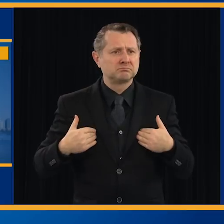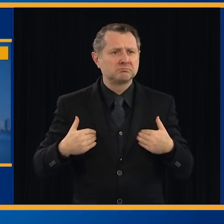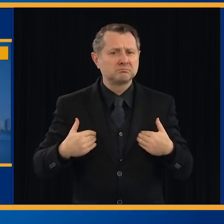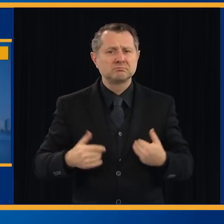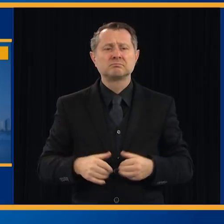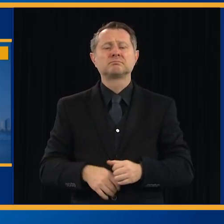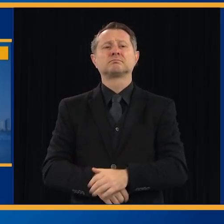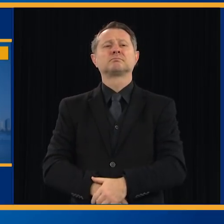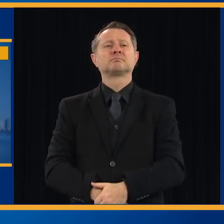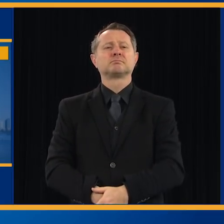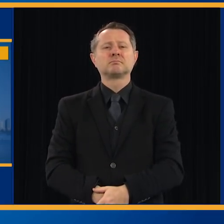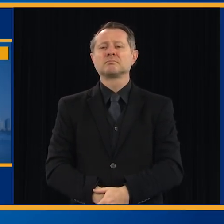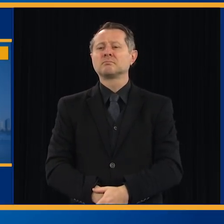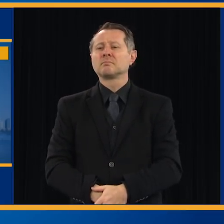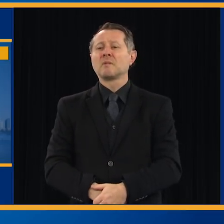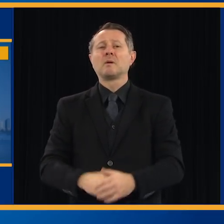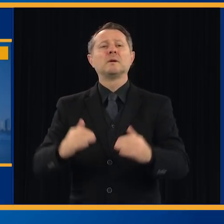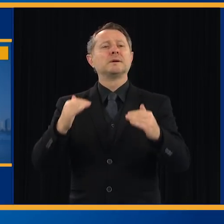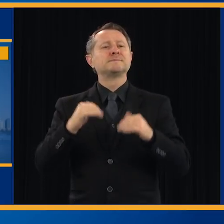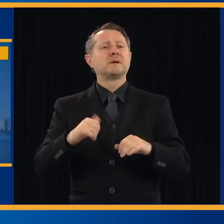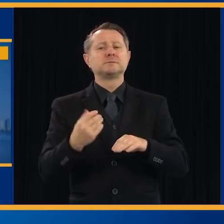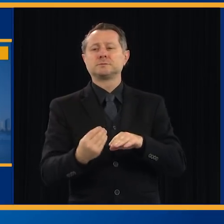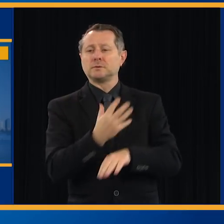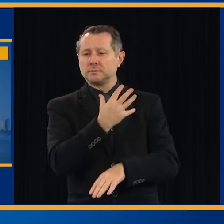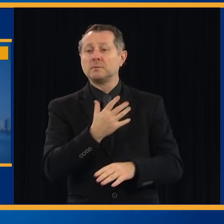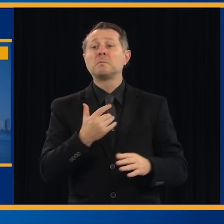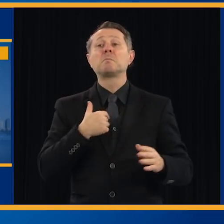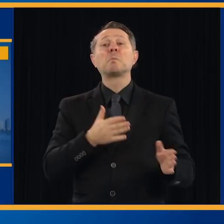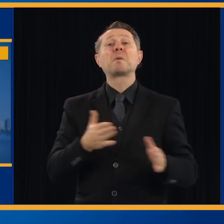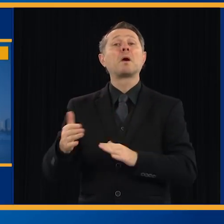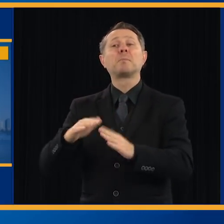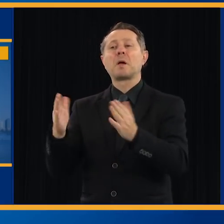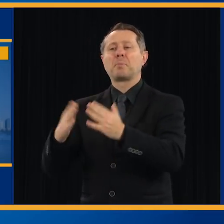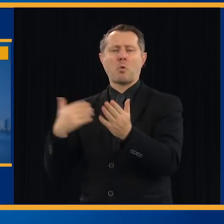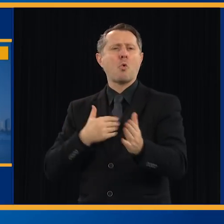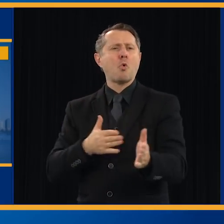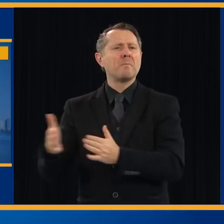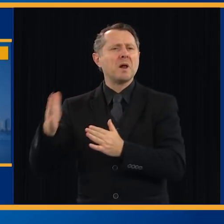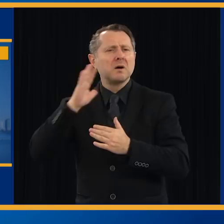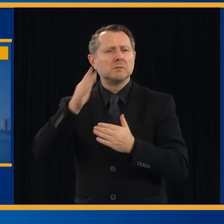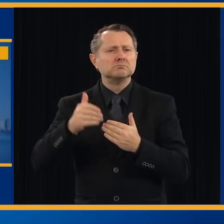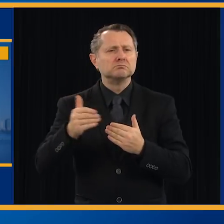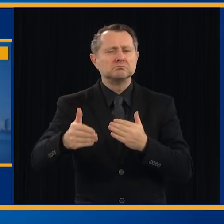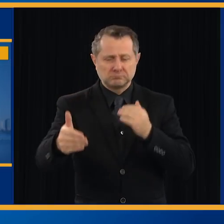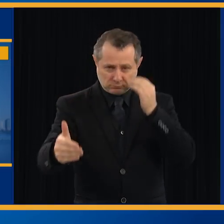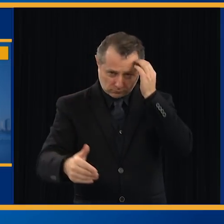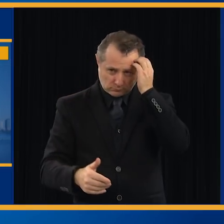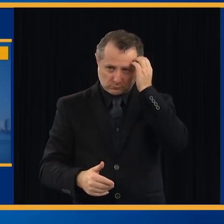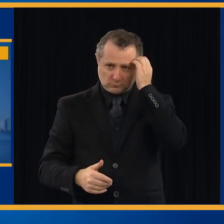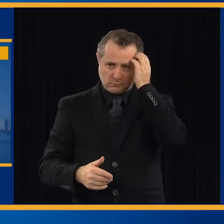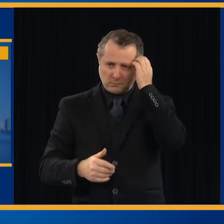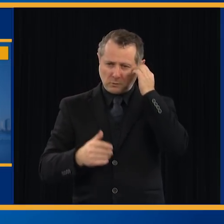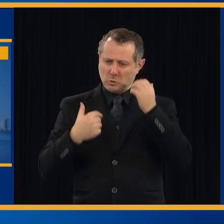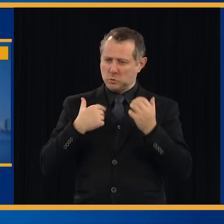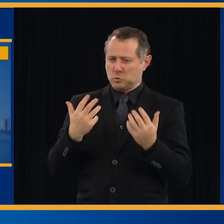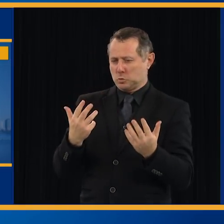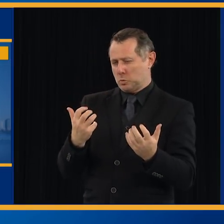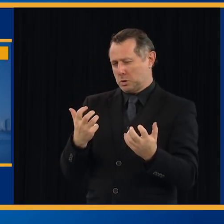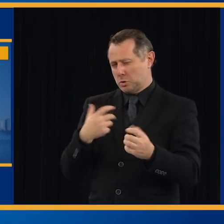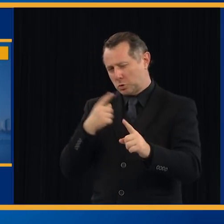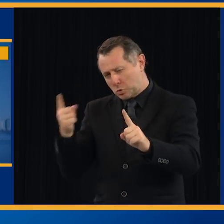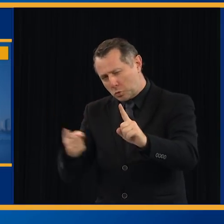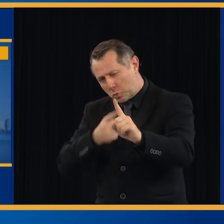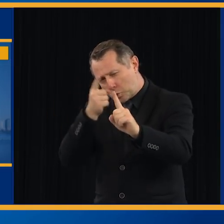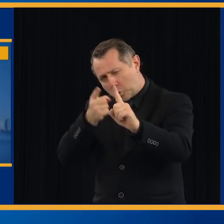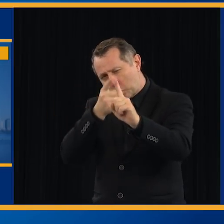Also, as we're planning the reopening, let's set the bar a little higher. And let's all start to